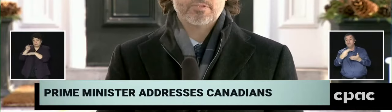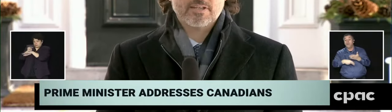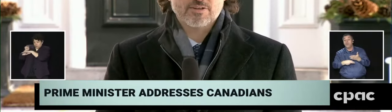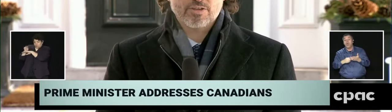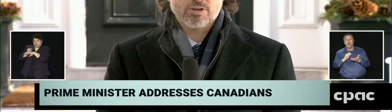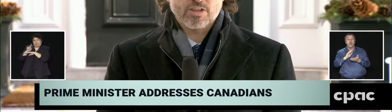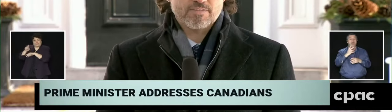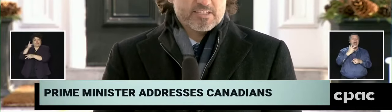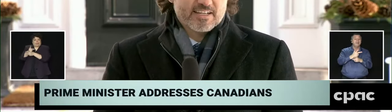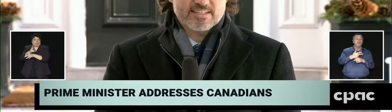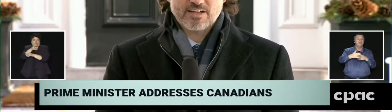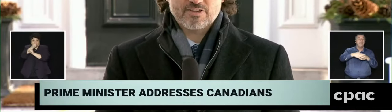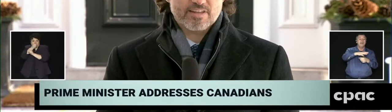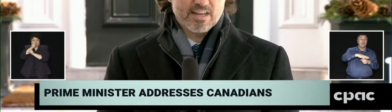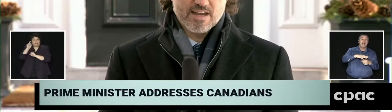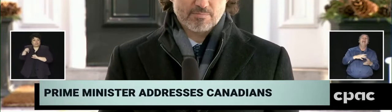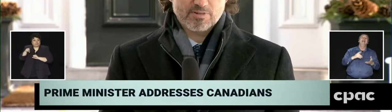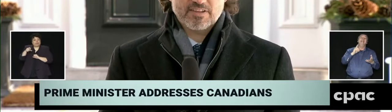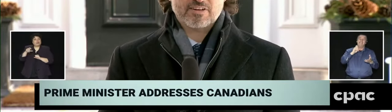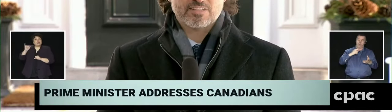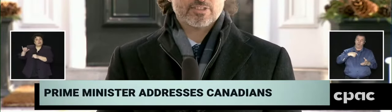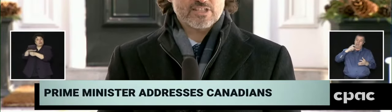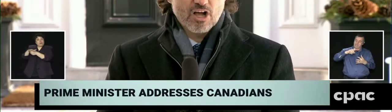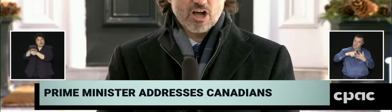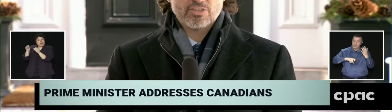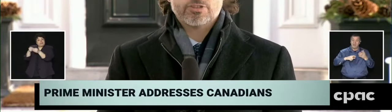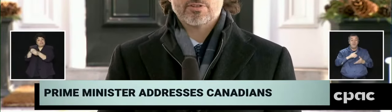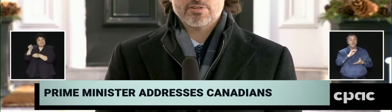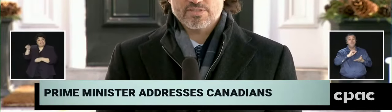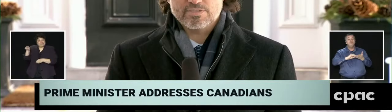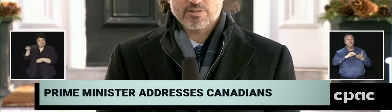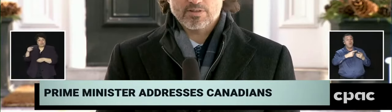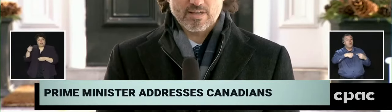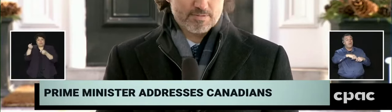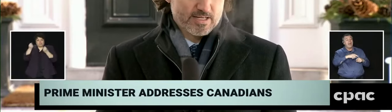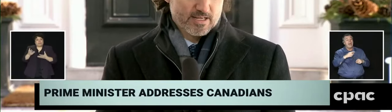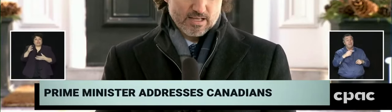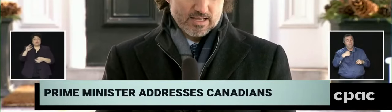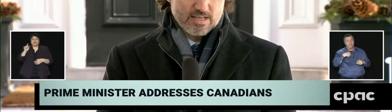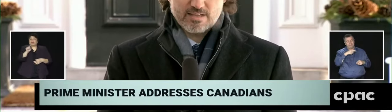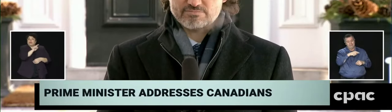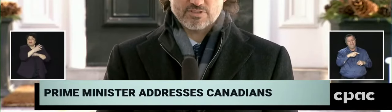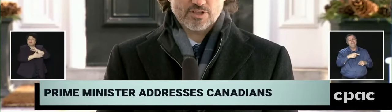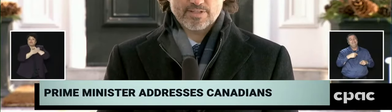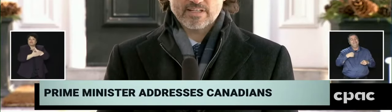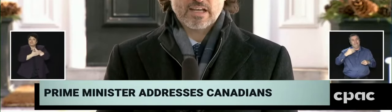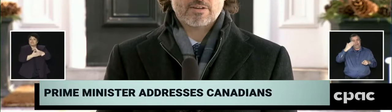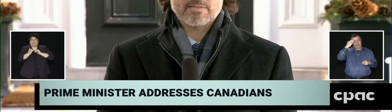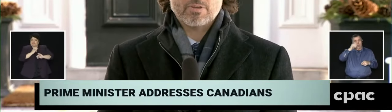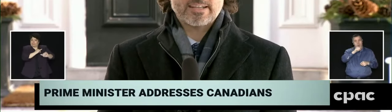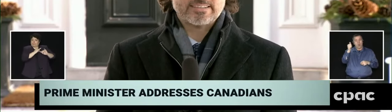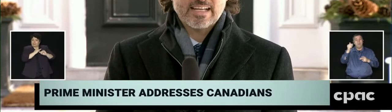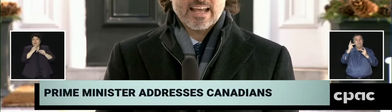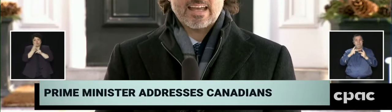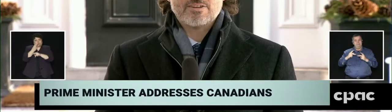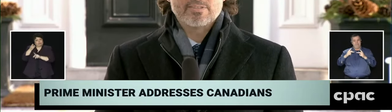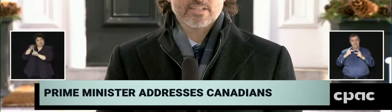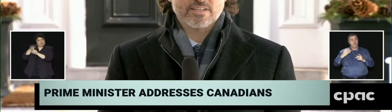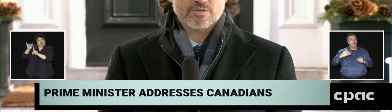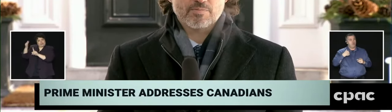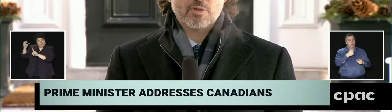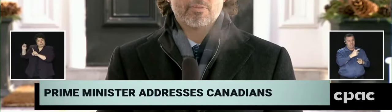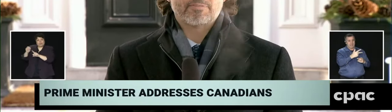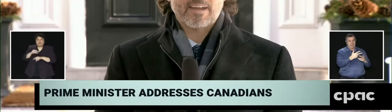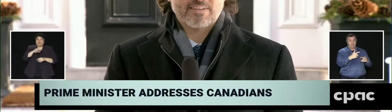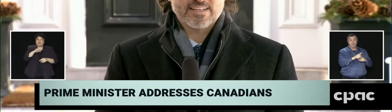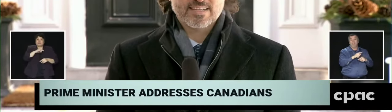of this particular local office, I can tell you that a number of other countries also use this local company, including Great Britain and New Zealand,